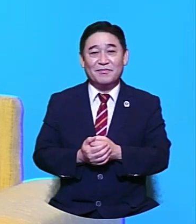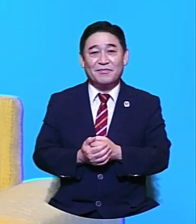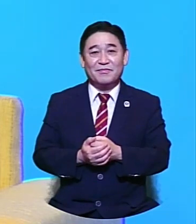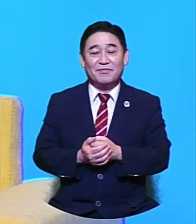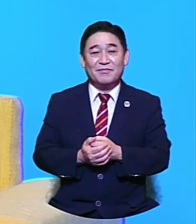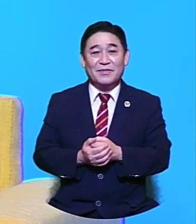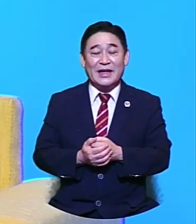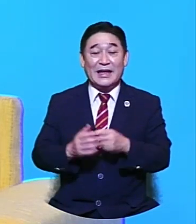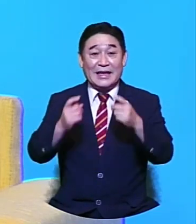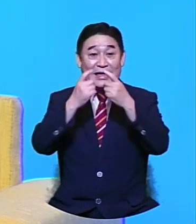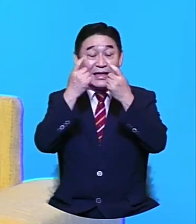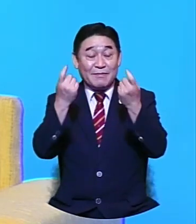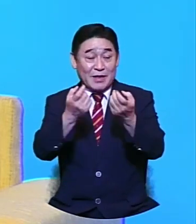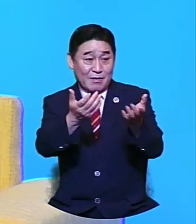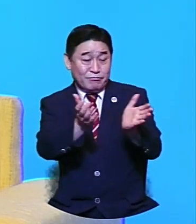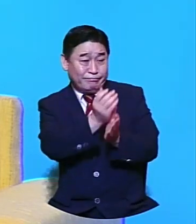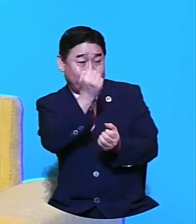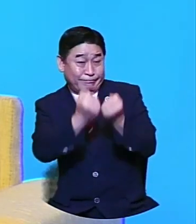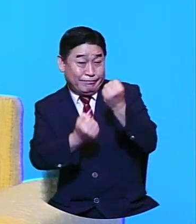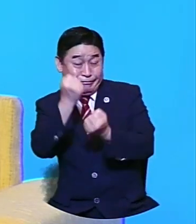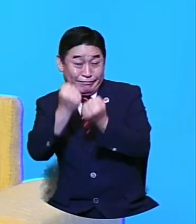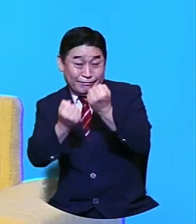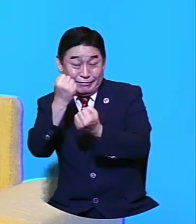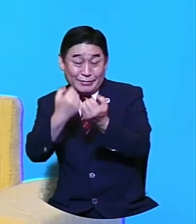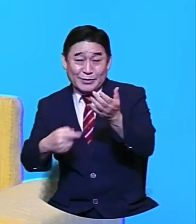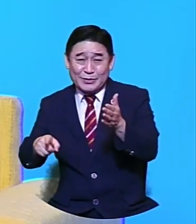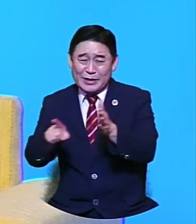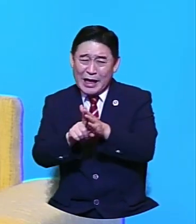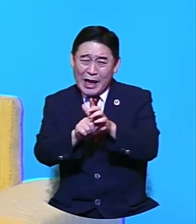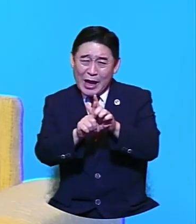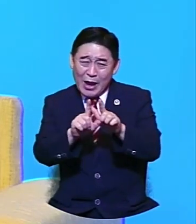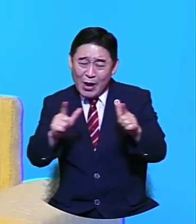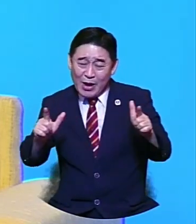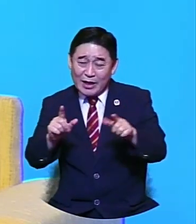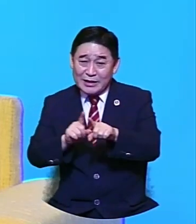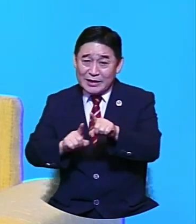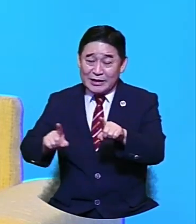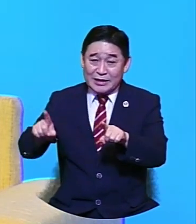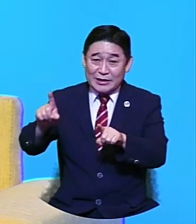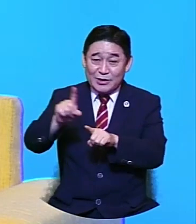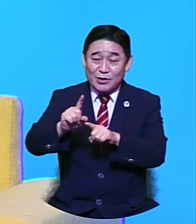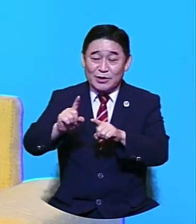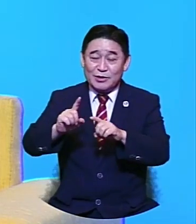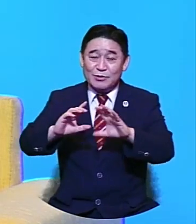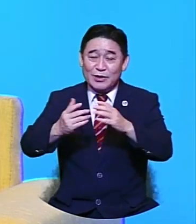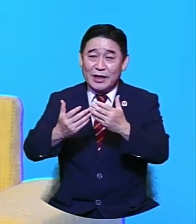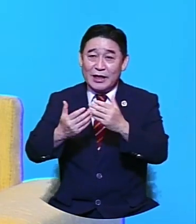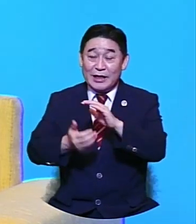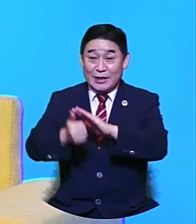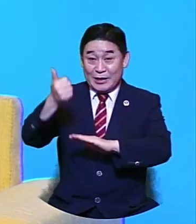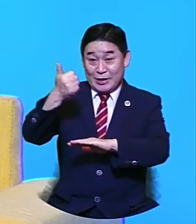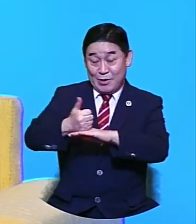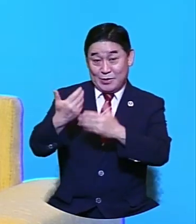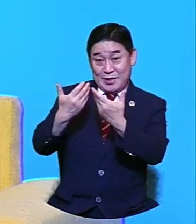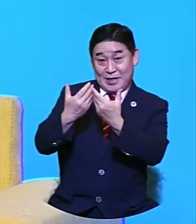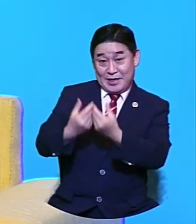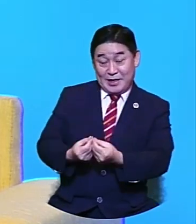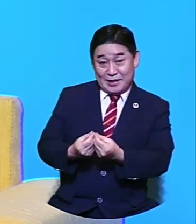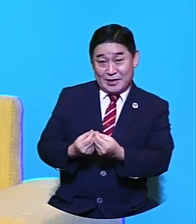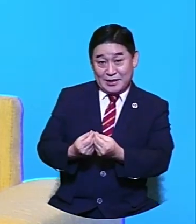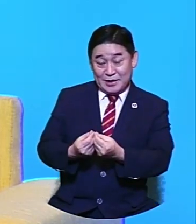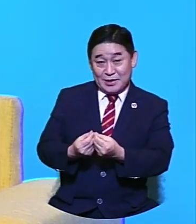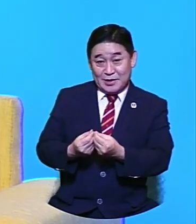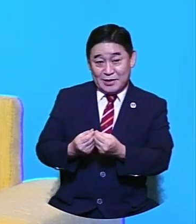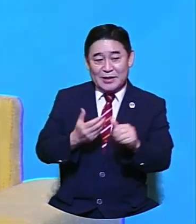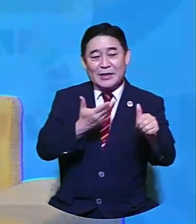join. And Doreen or Chris, you want to add anything from your side? I was just going to jump